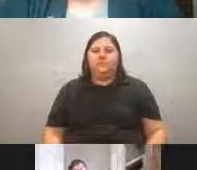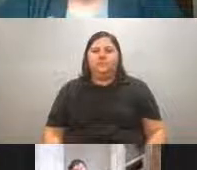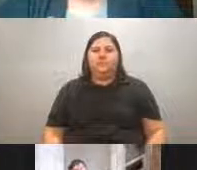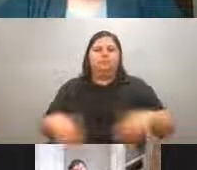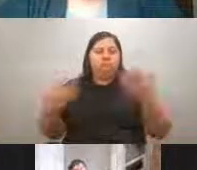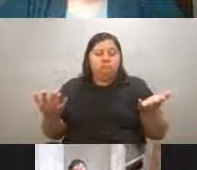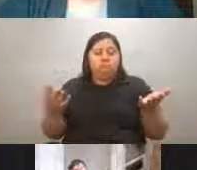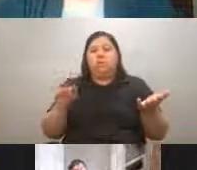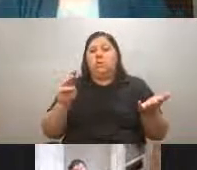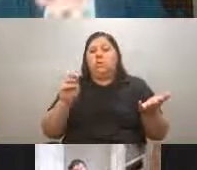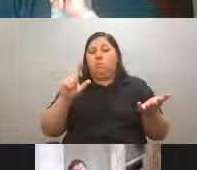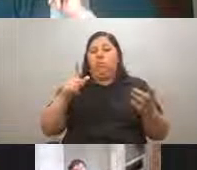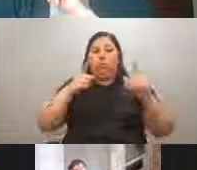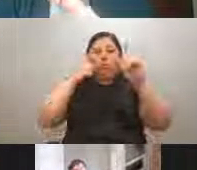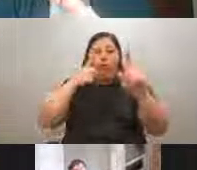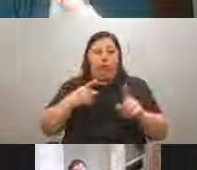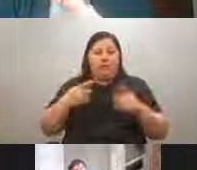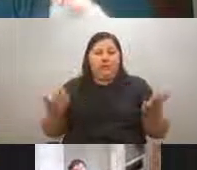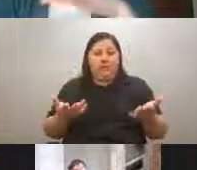mural goals that we have here,